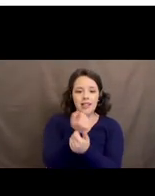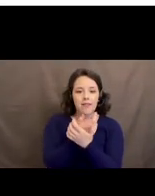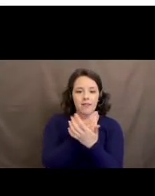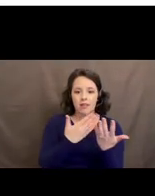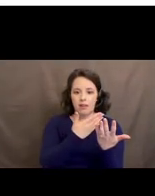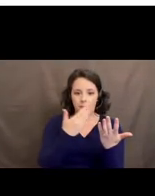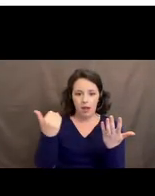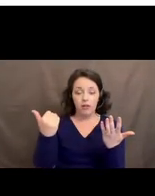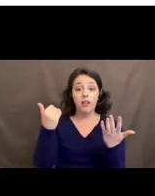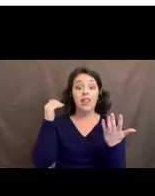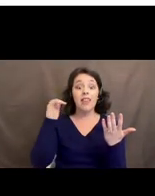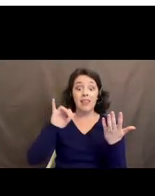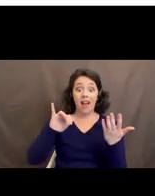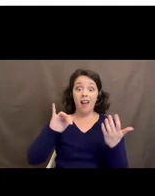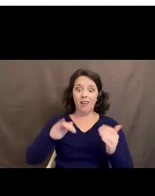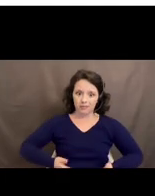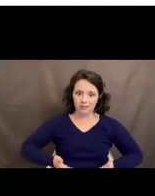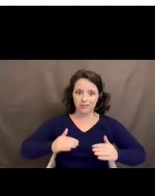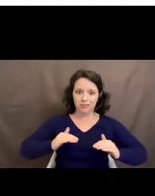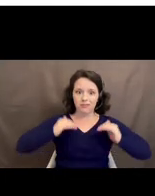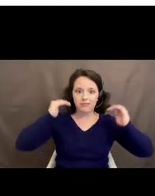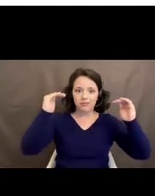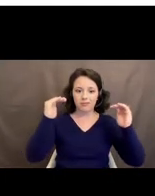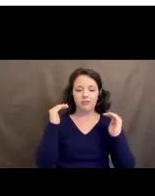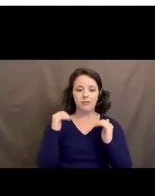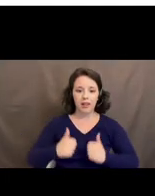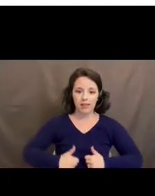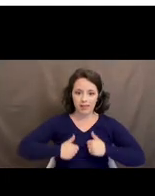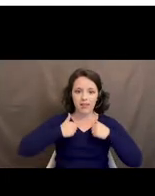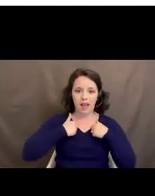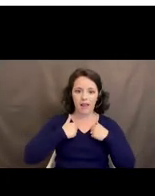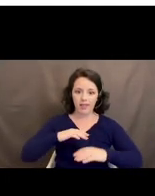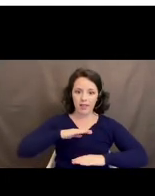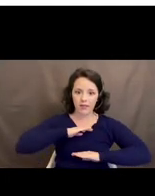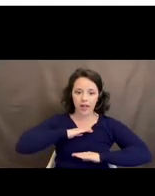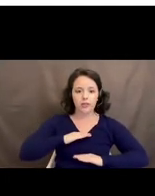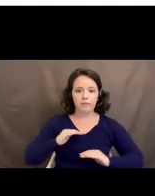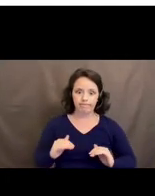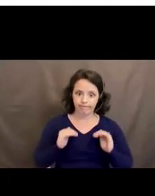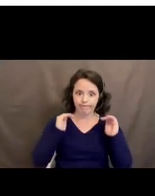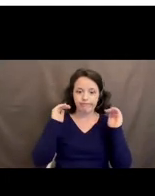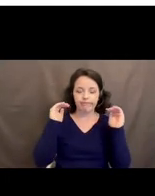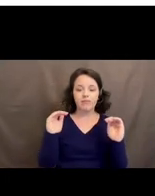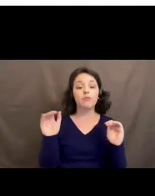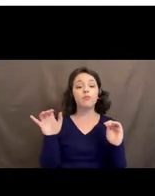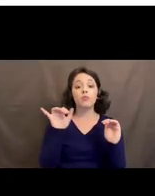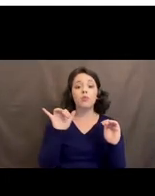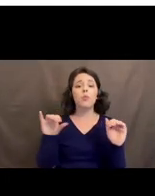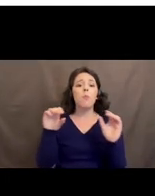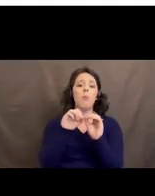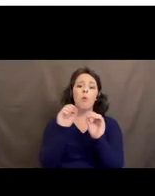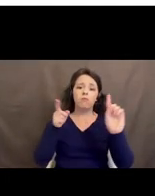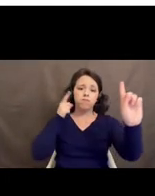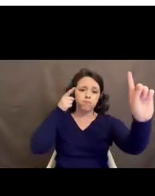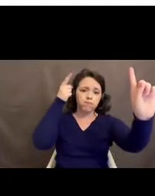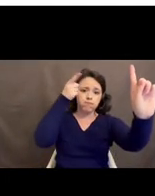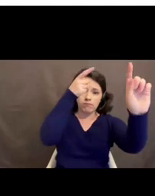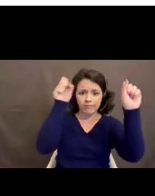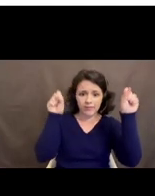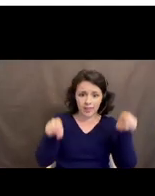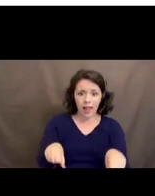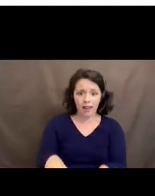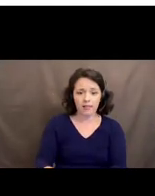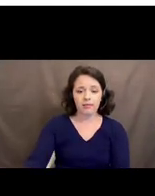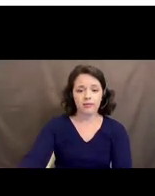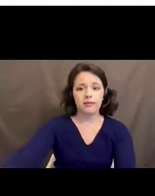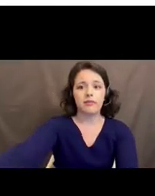are associated with improved life satisfaction and increased goal-directed behavior. So there are many account